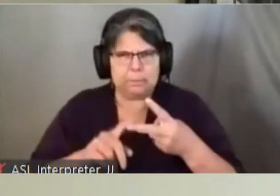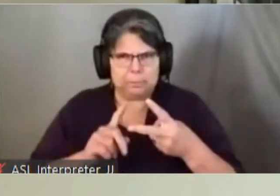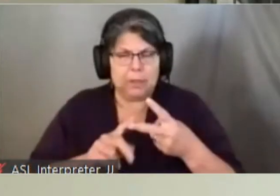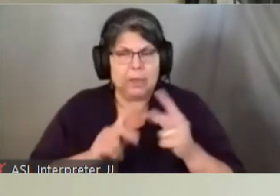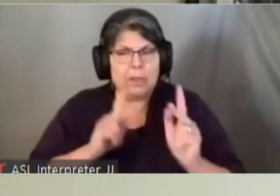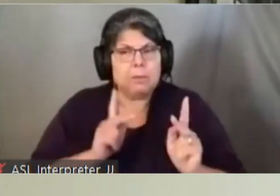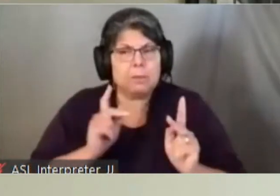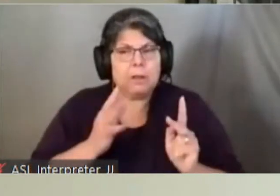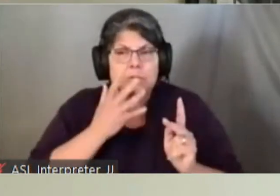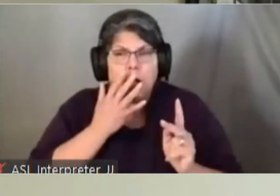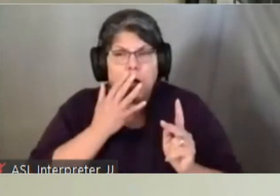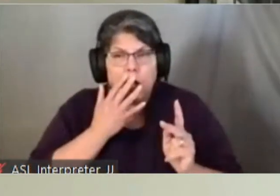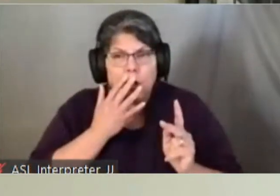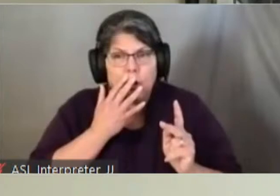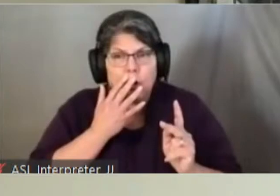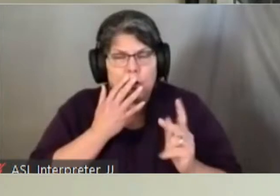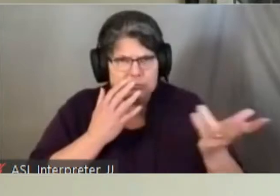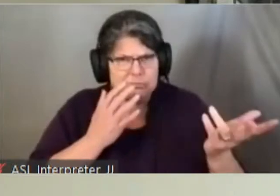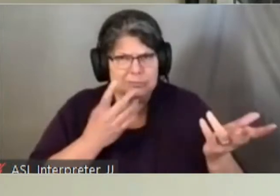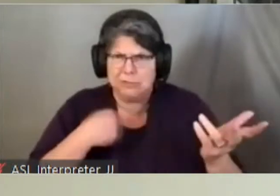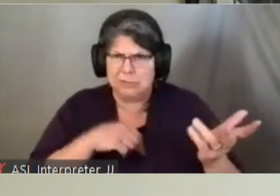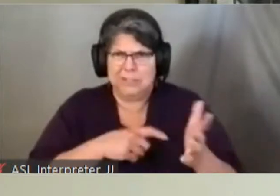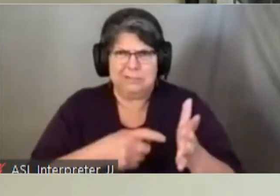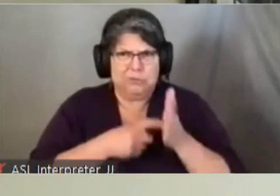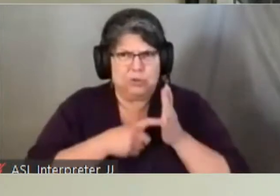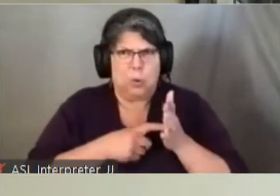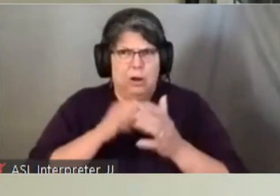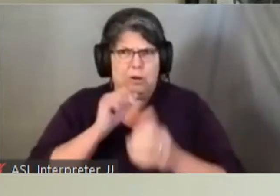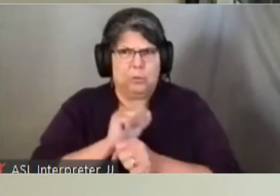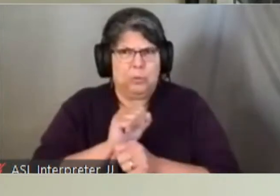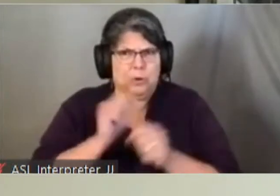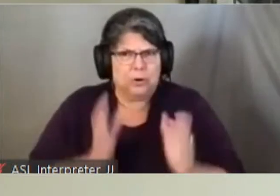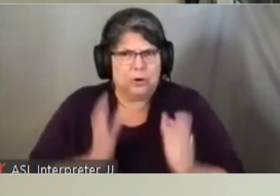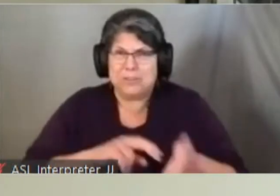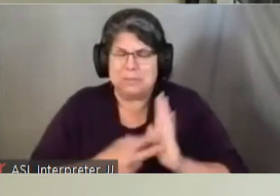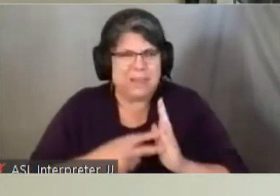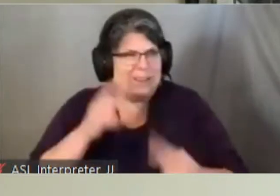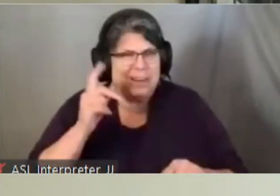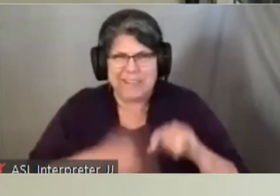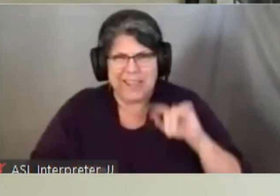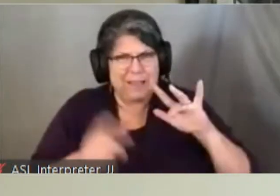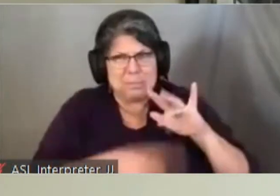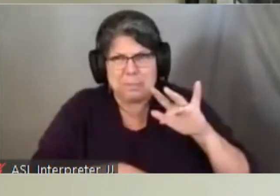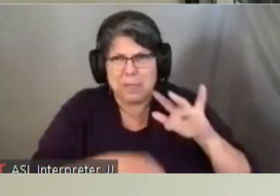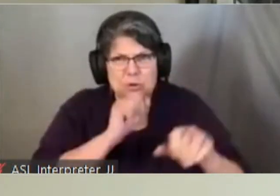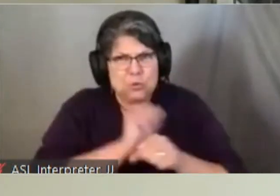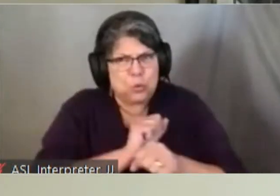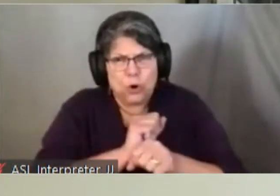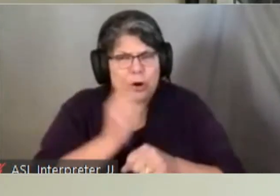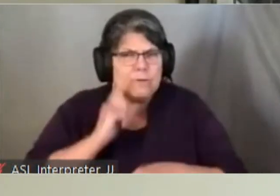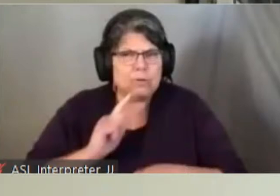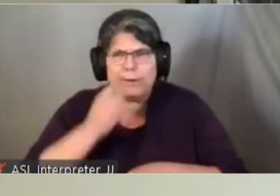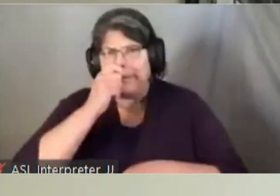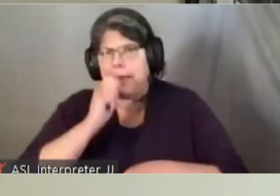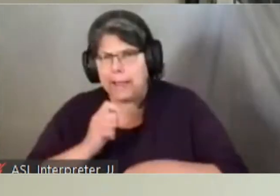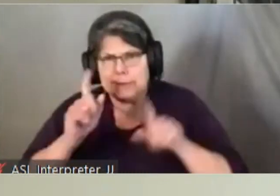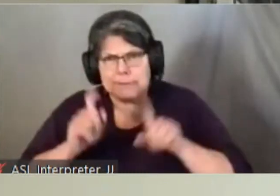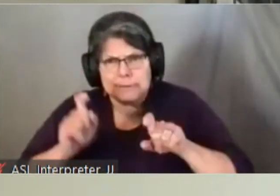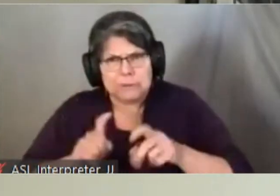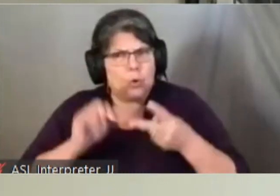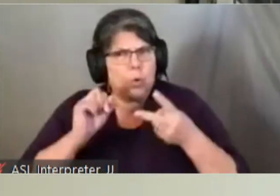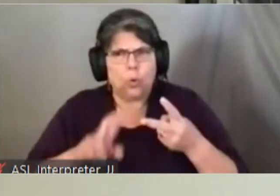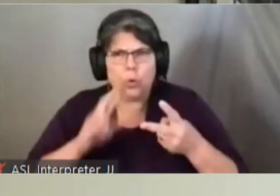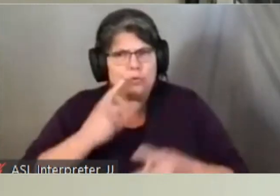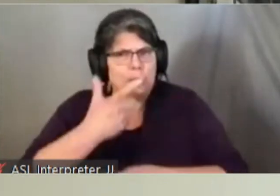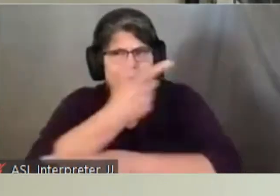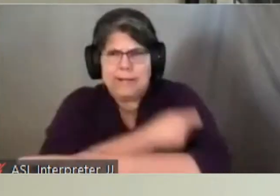color are our essential workers and oftentimes cannot get off of work to get either tested or vaccinated.